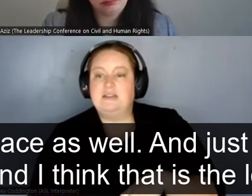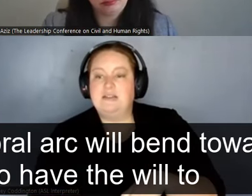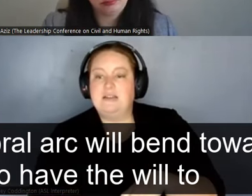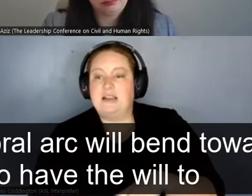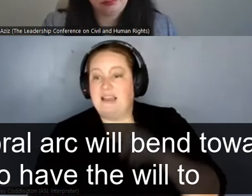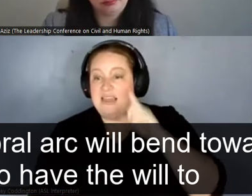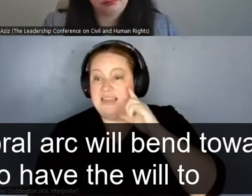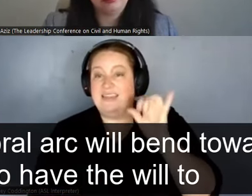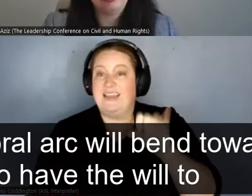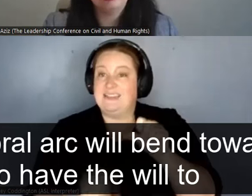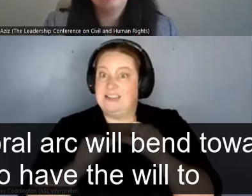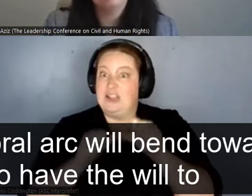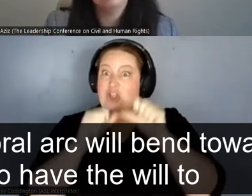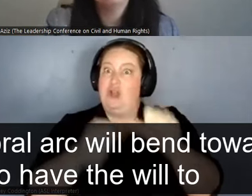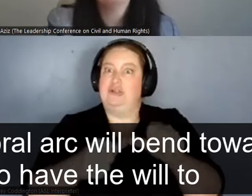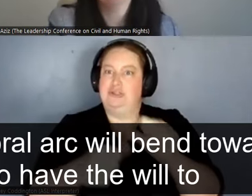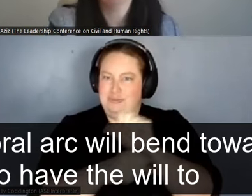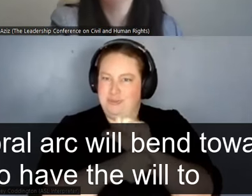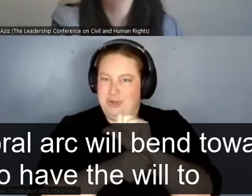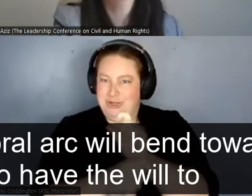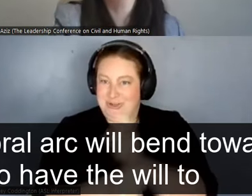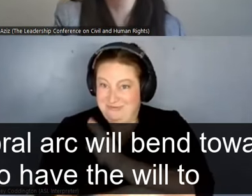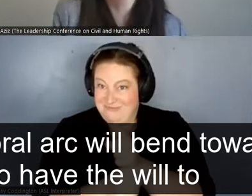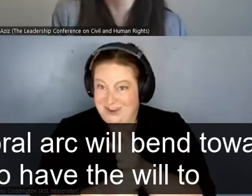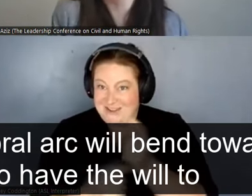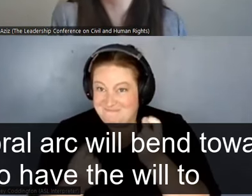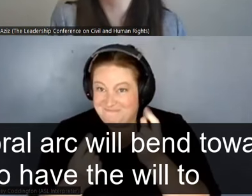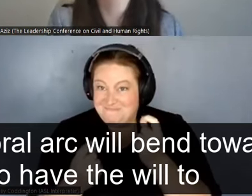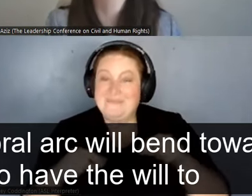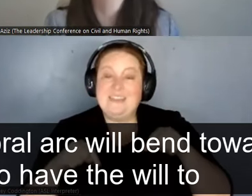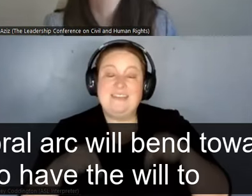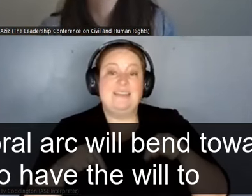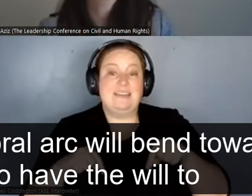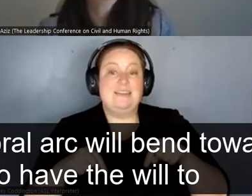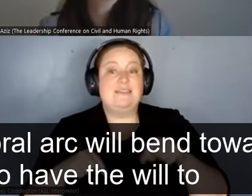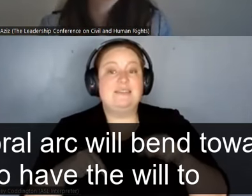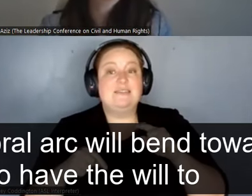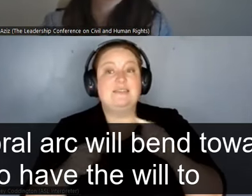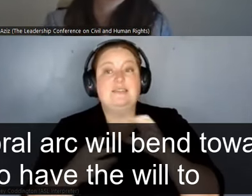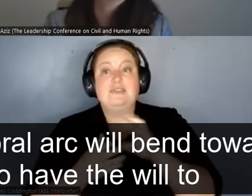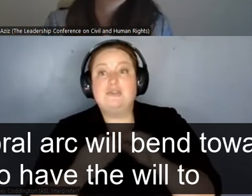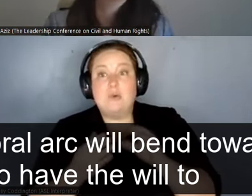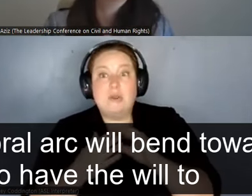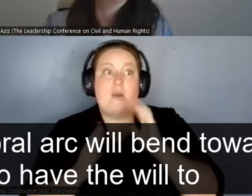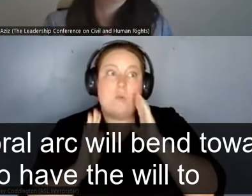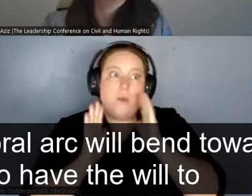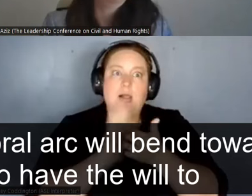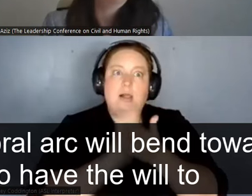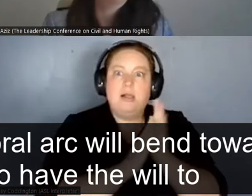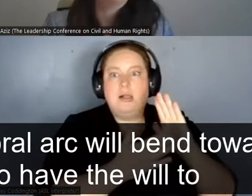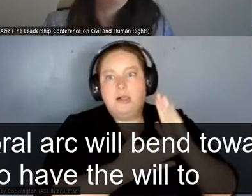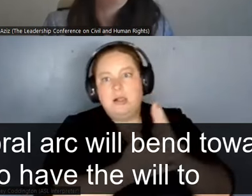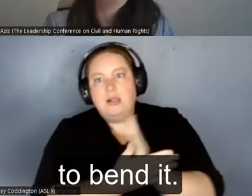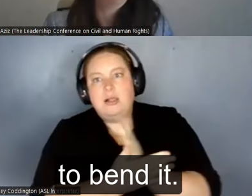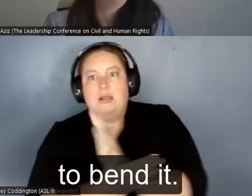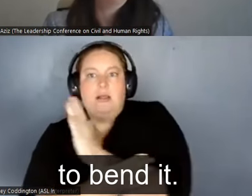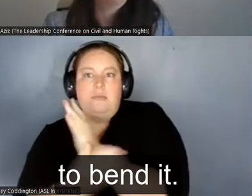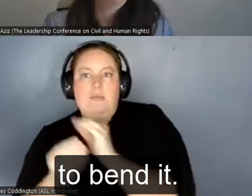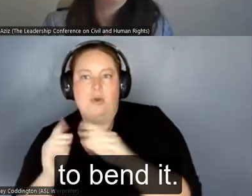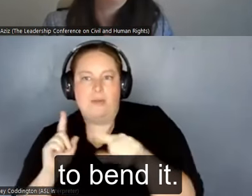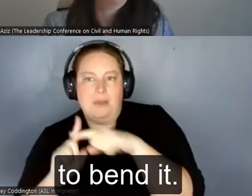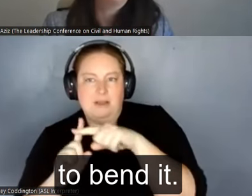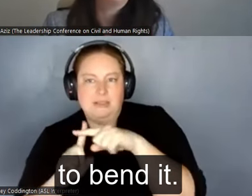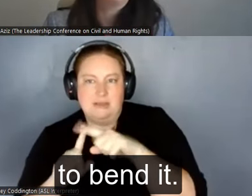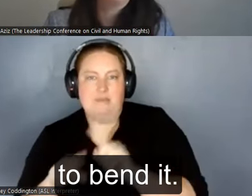that's the long-term work, right? And this moral arc will bend towards the good, but we have to have the will to bend